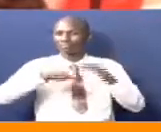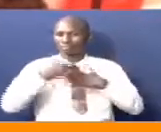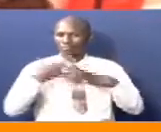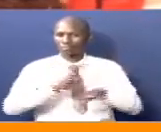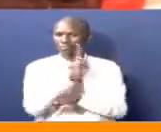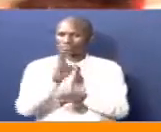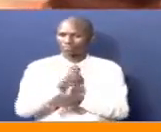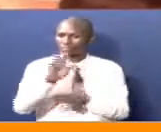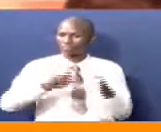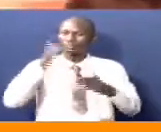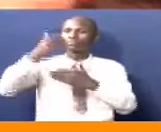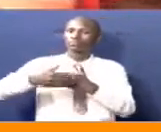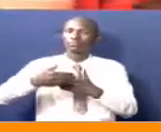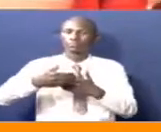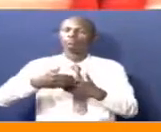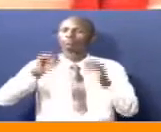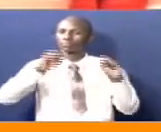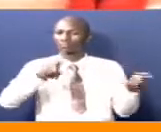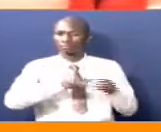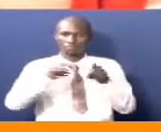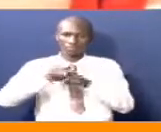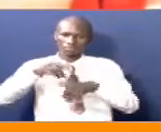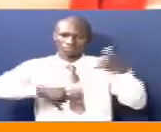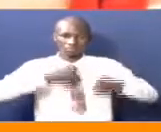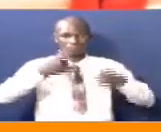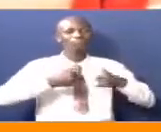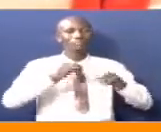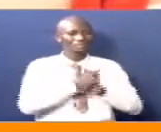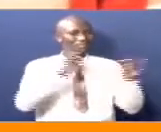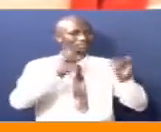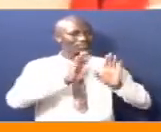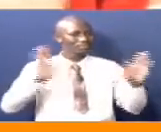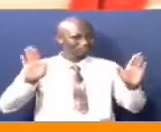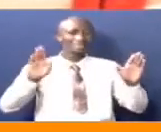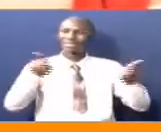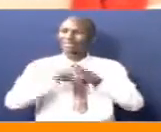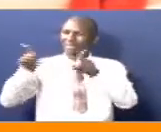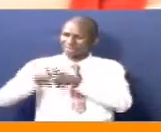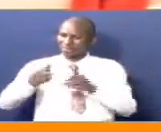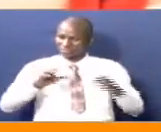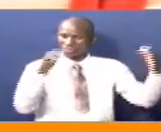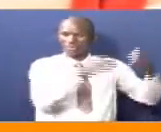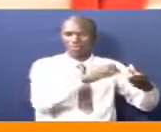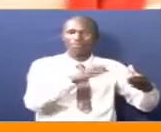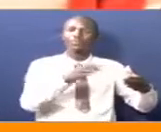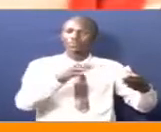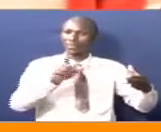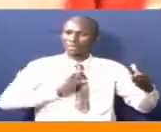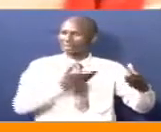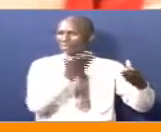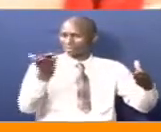use them next can also enjoy the cleanliness. Also for the community ladies present